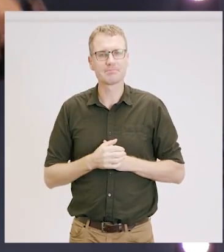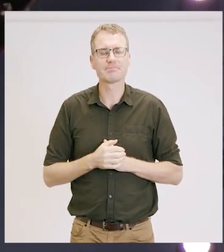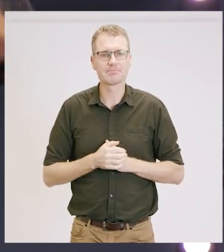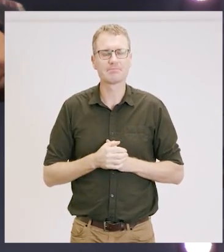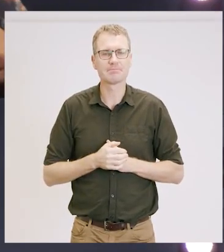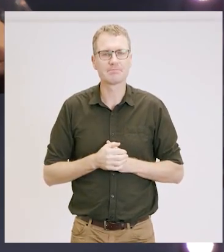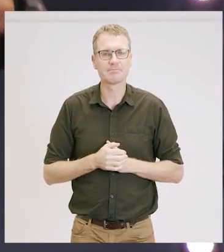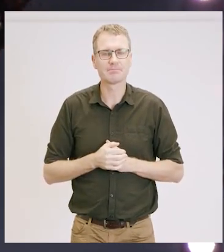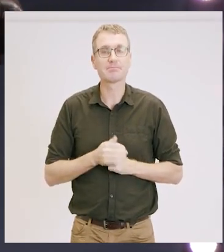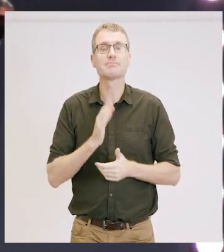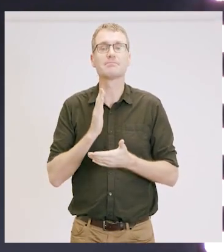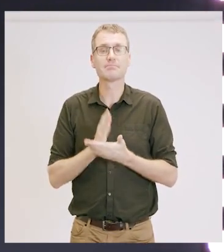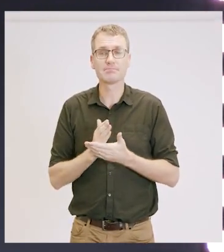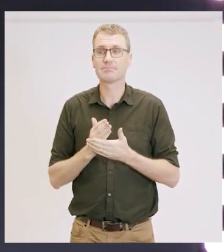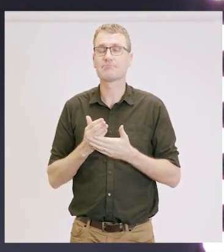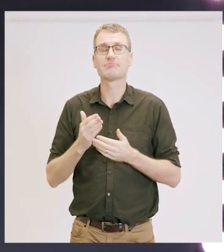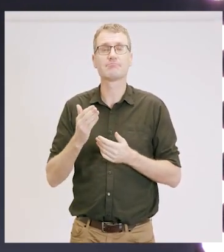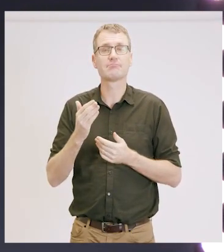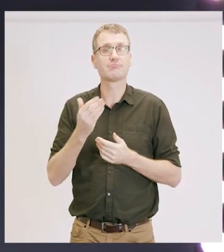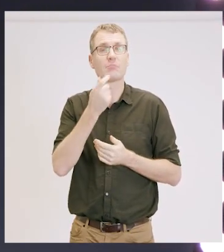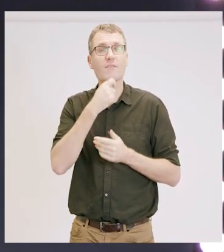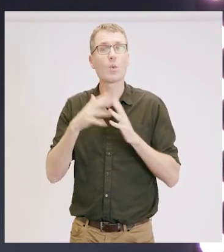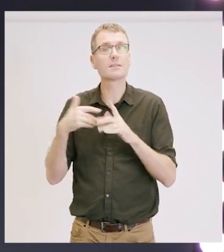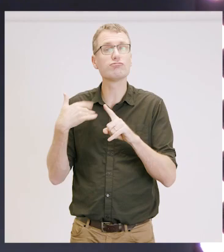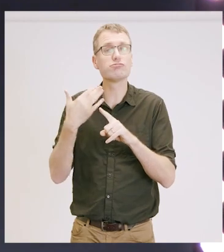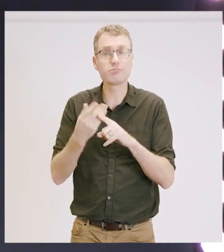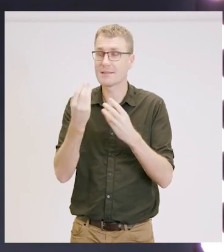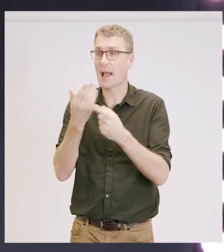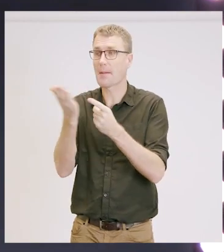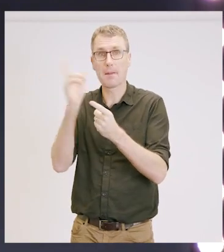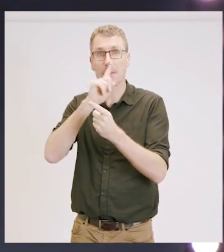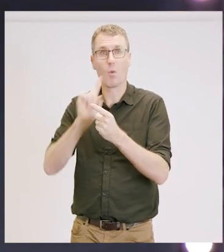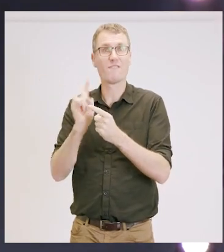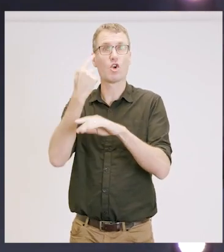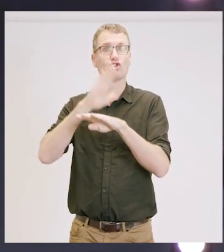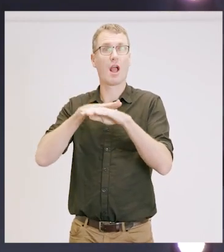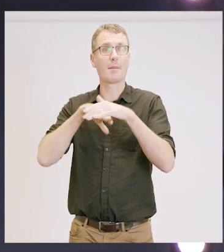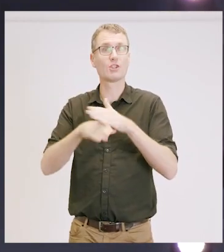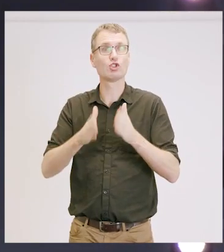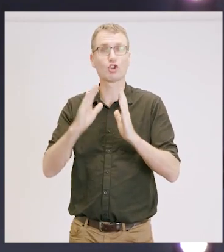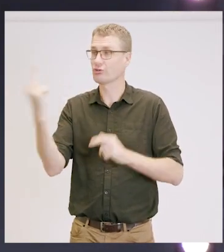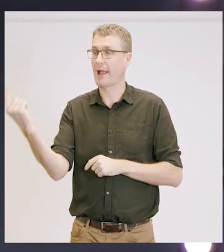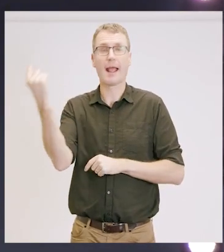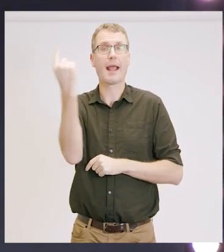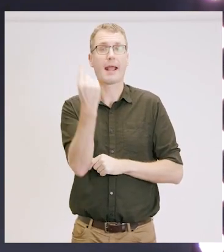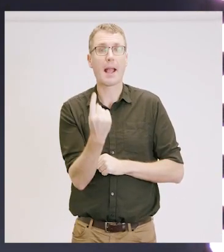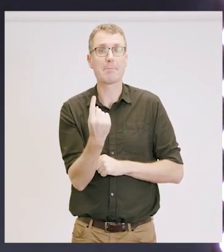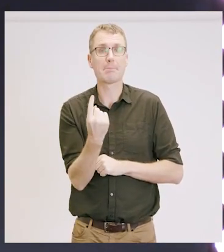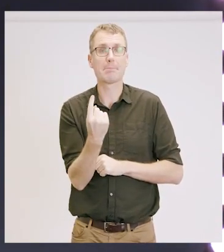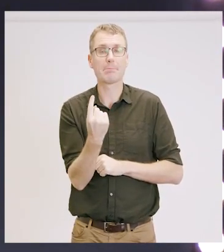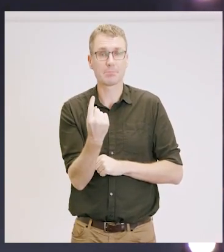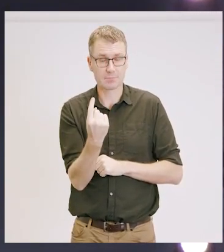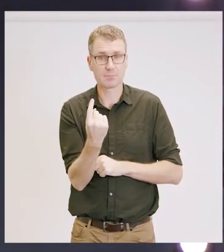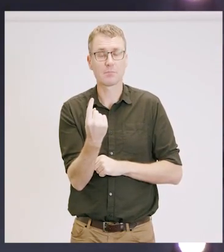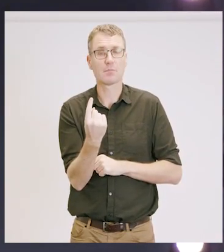the first time every single week in the last few weeks? We've had people who have never been to church before. And they're coming